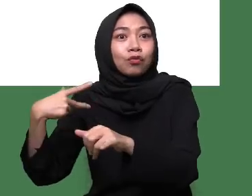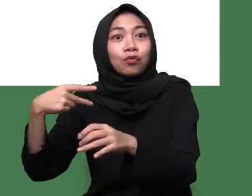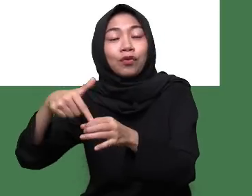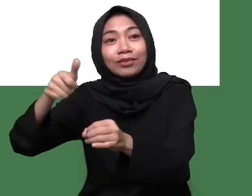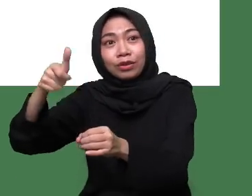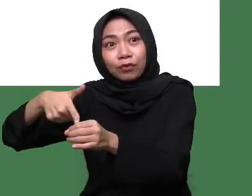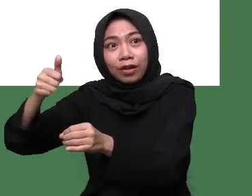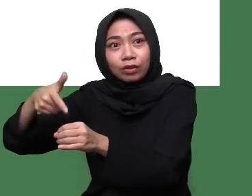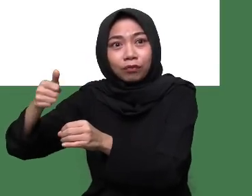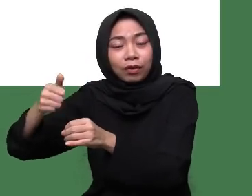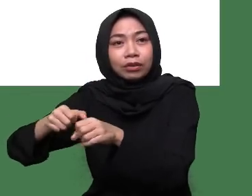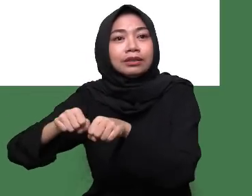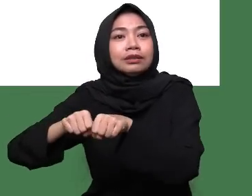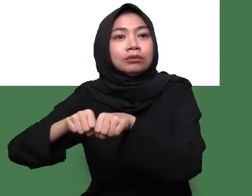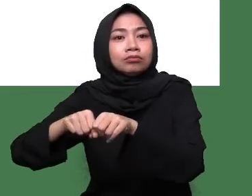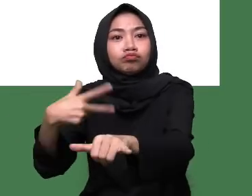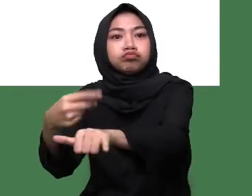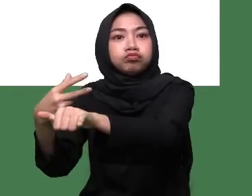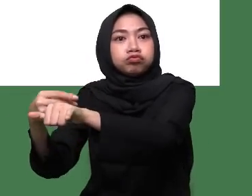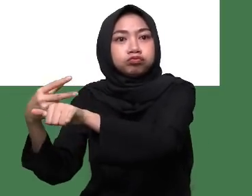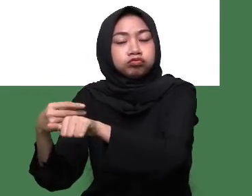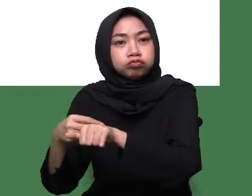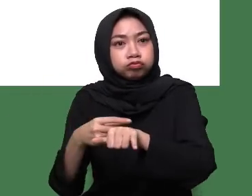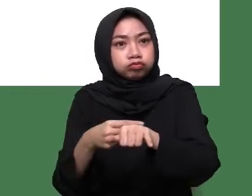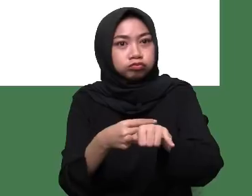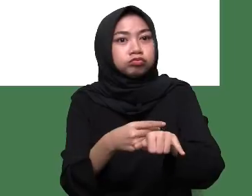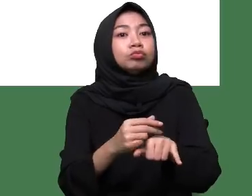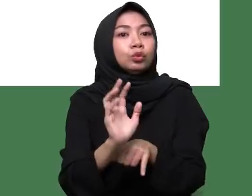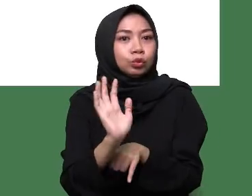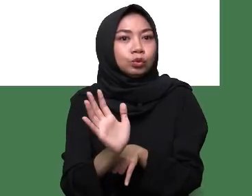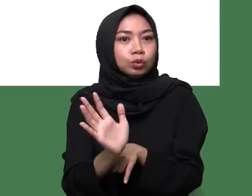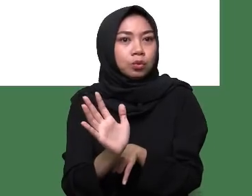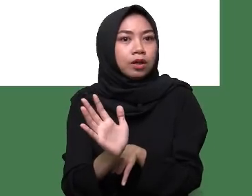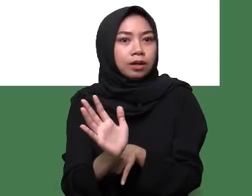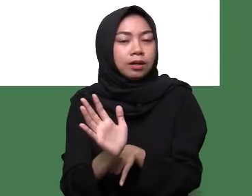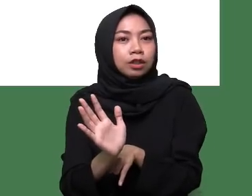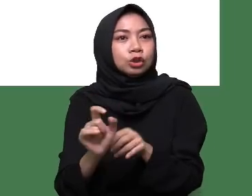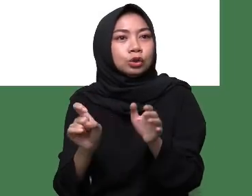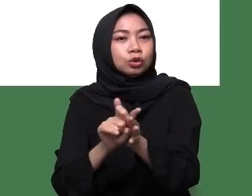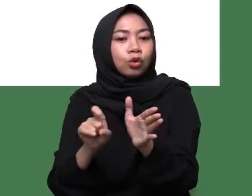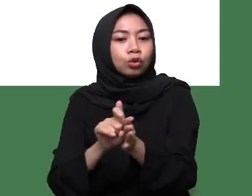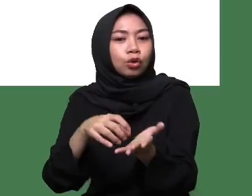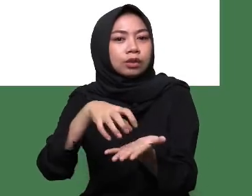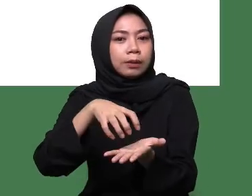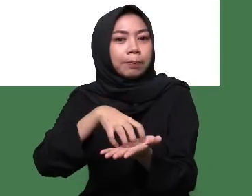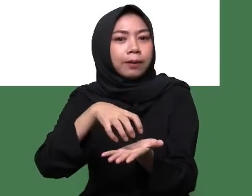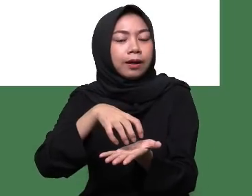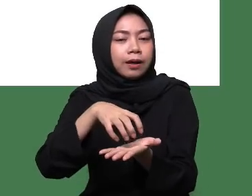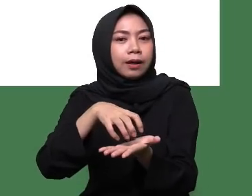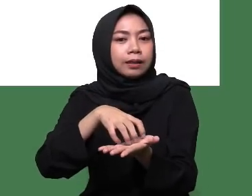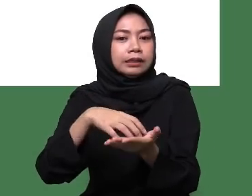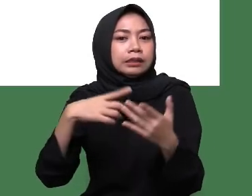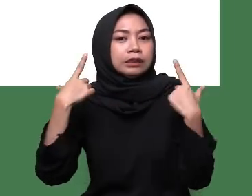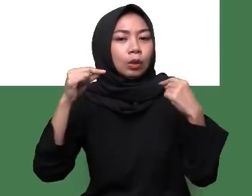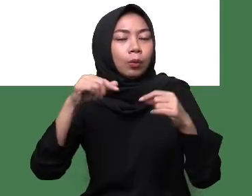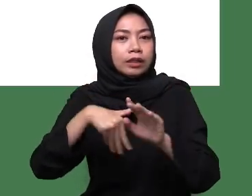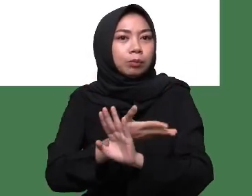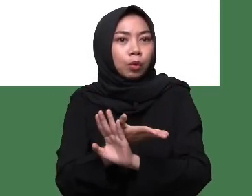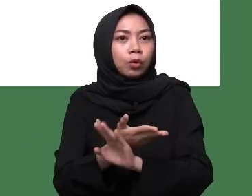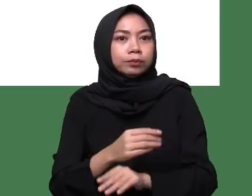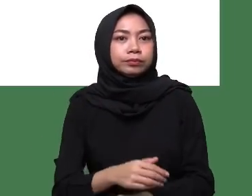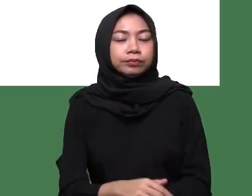of it were already injected to the FMD susceptible livestock, for example, in East Java